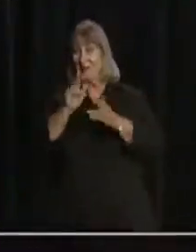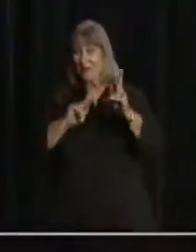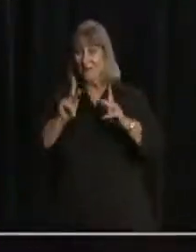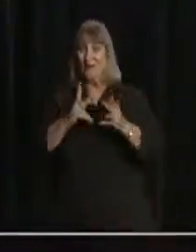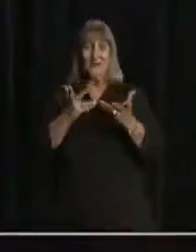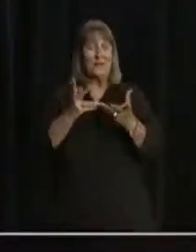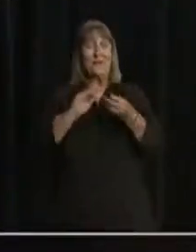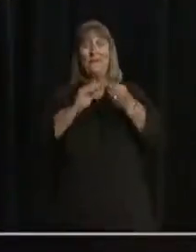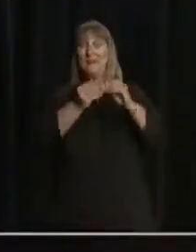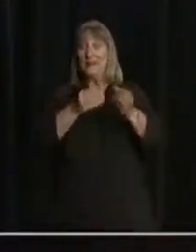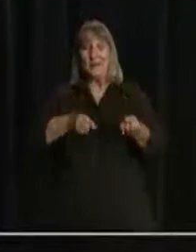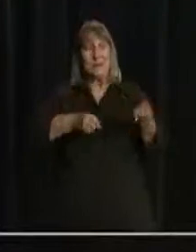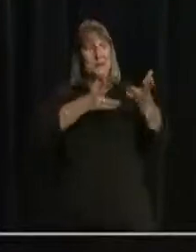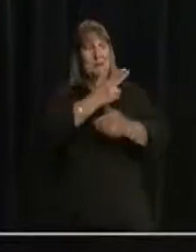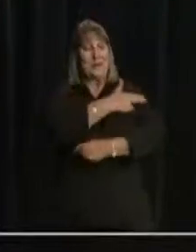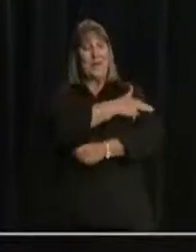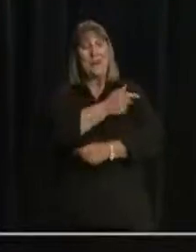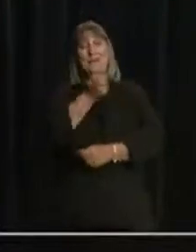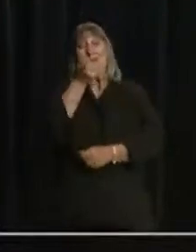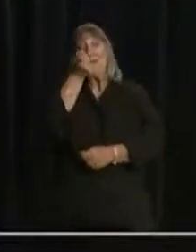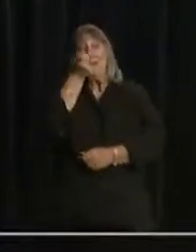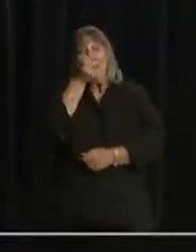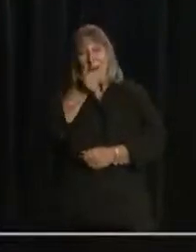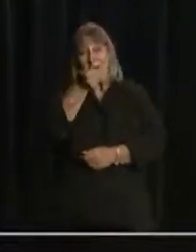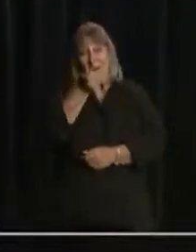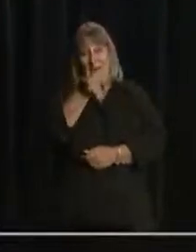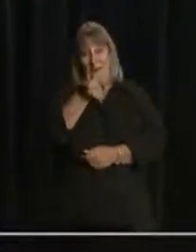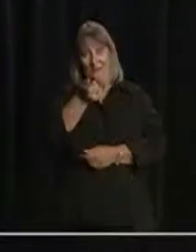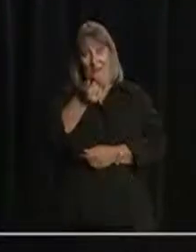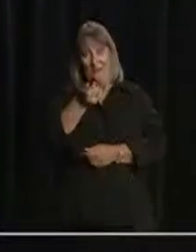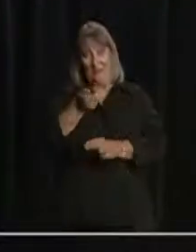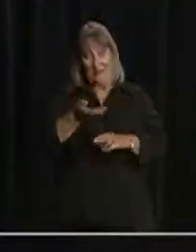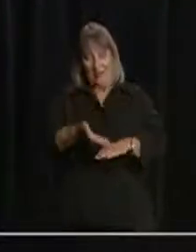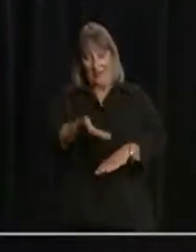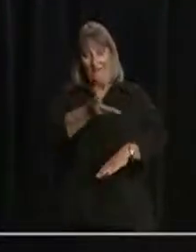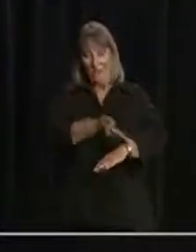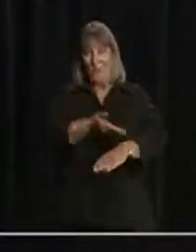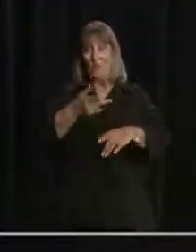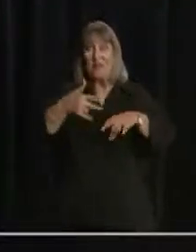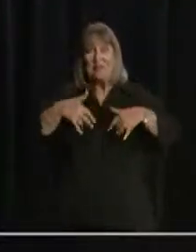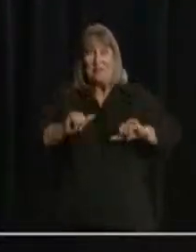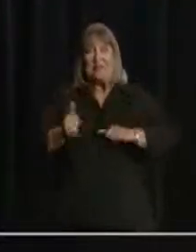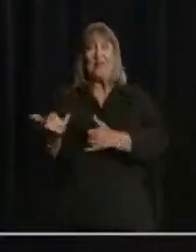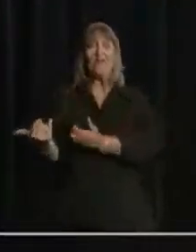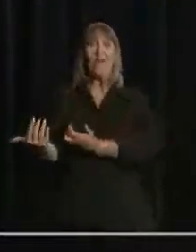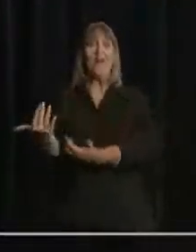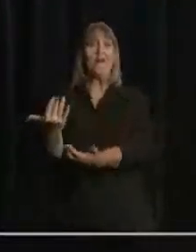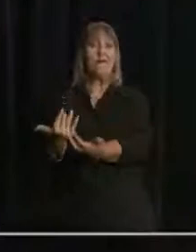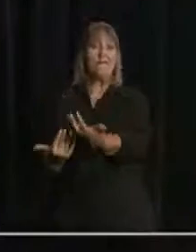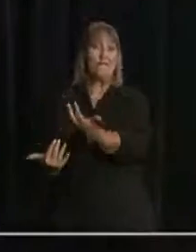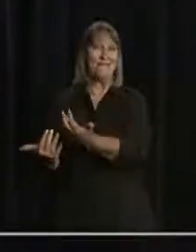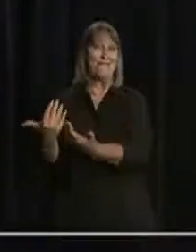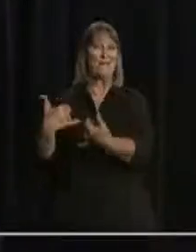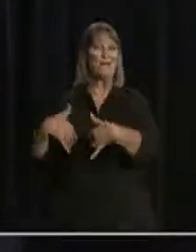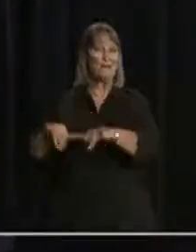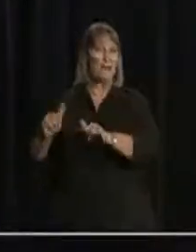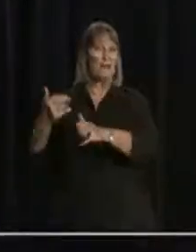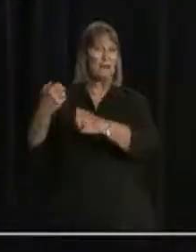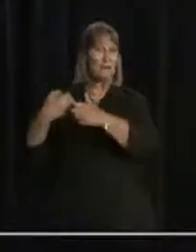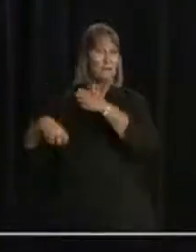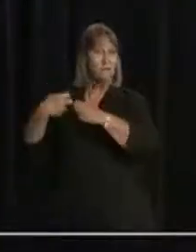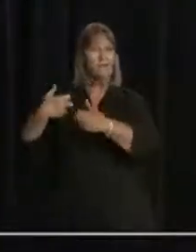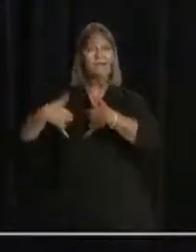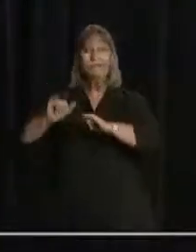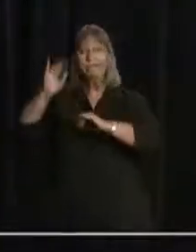we've seen a nominal improvement. But let's be clear, there's still a brush fire out there, and we want to make sure that folks get vaccinated, that